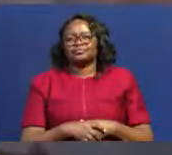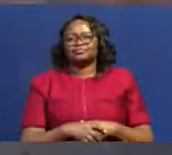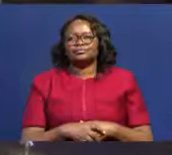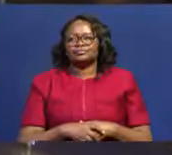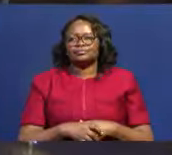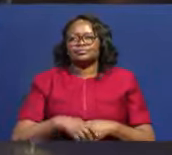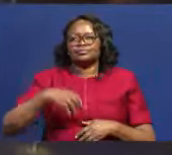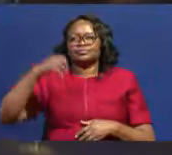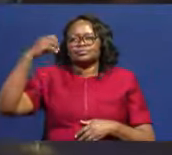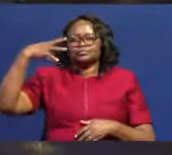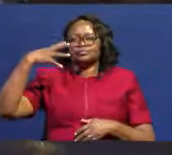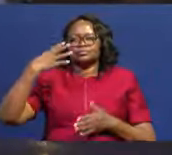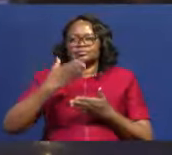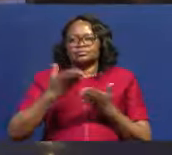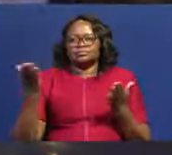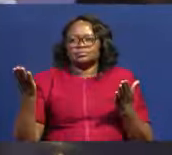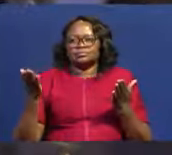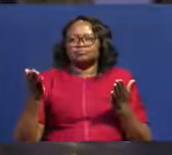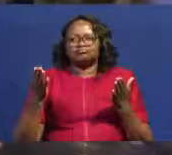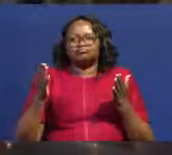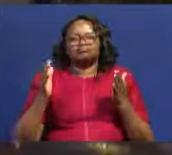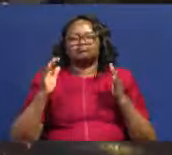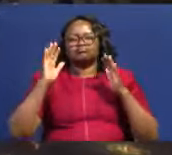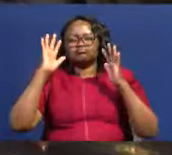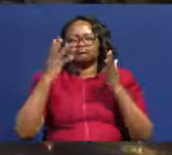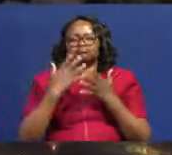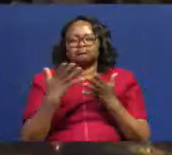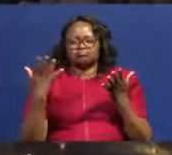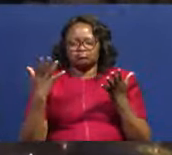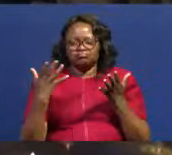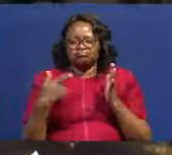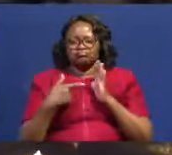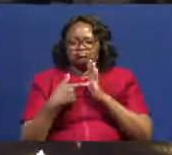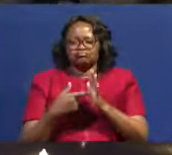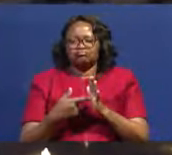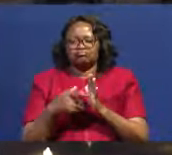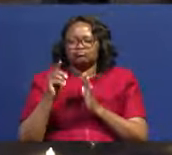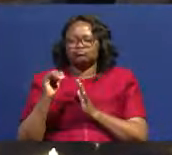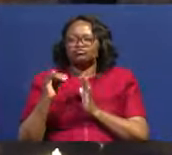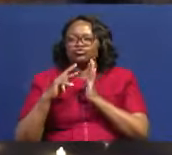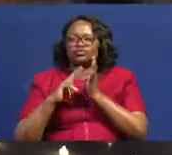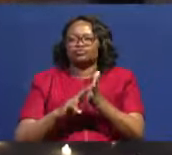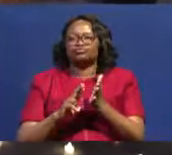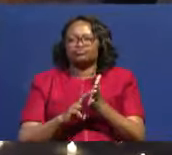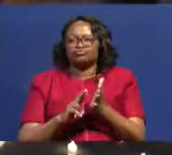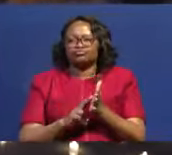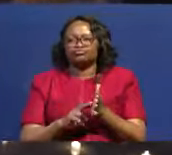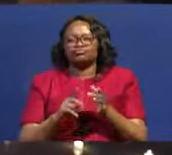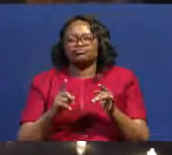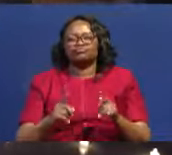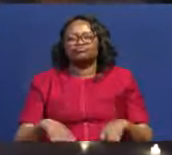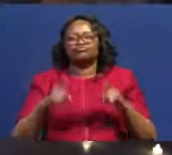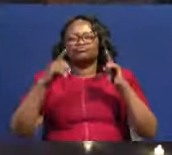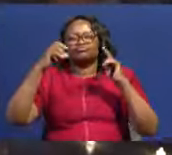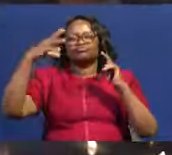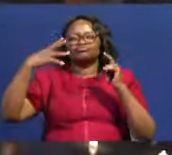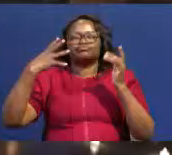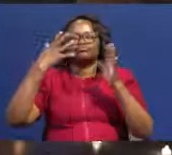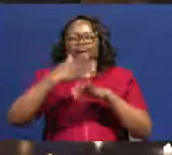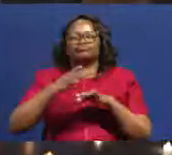The lighting of diyas is perhaps the most iconic symbol of Diwali, representing the triumph of light over